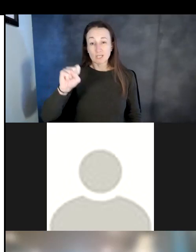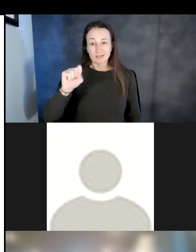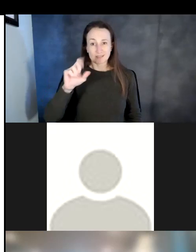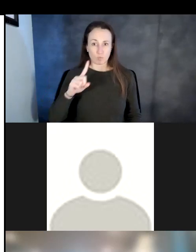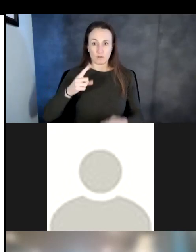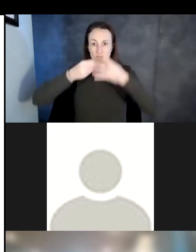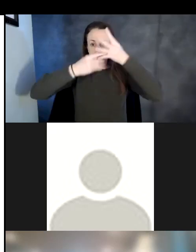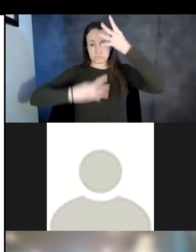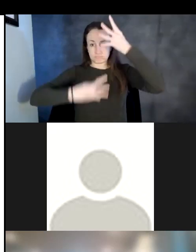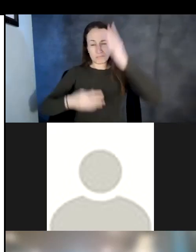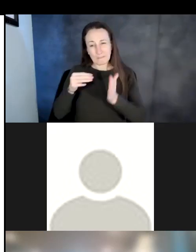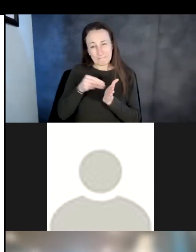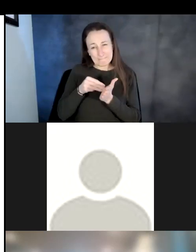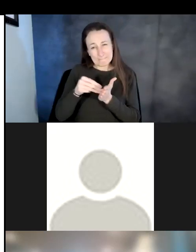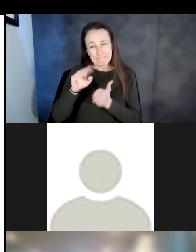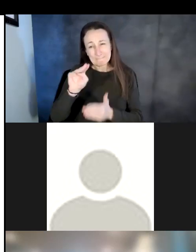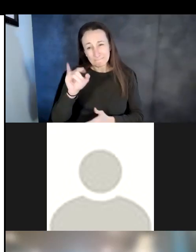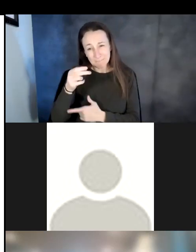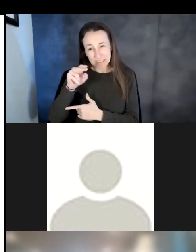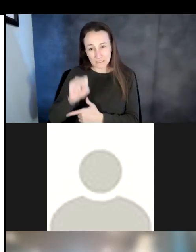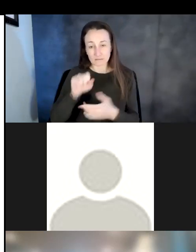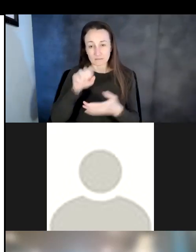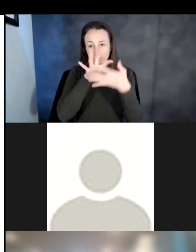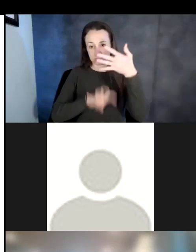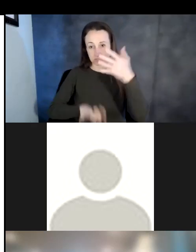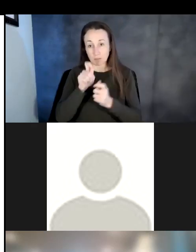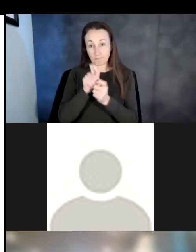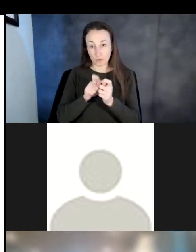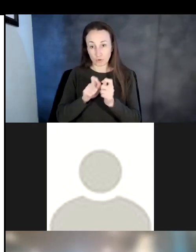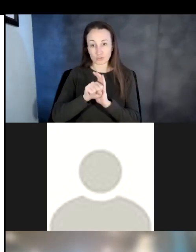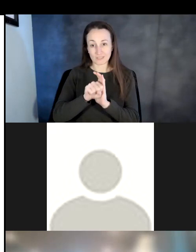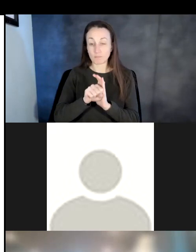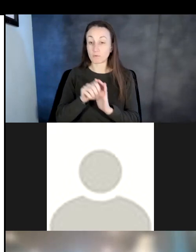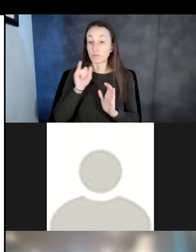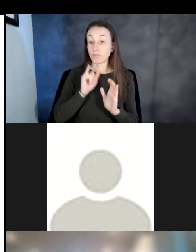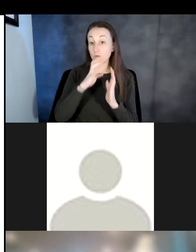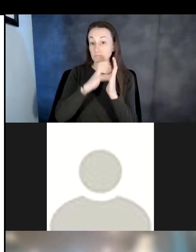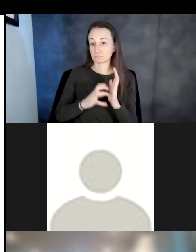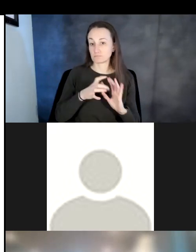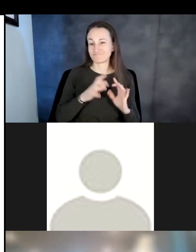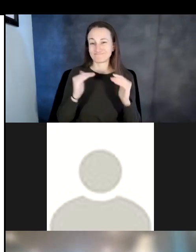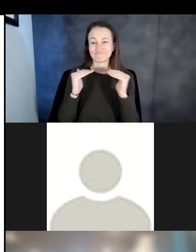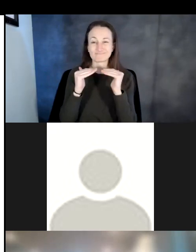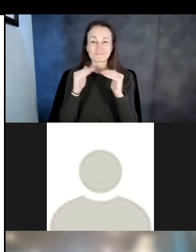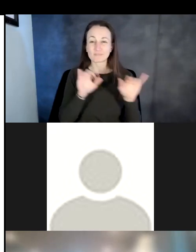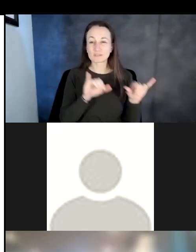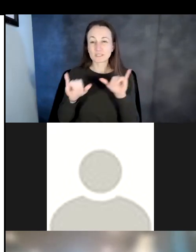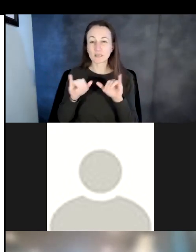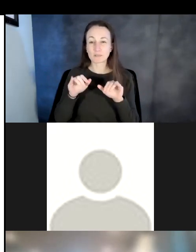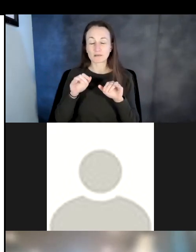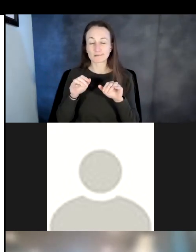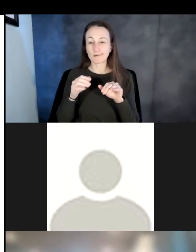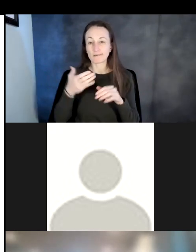reads per sample. And these reads returned are kind of equivalent to a random draw from this population of